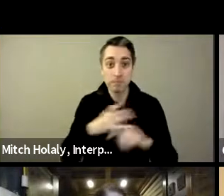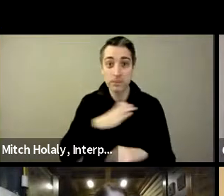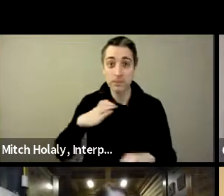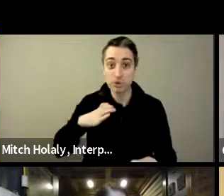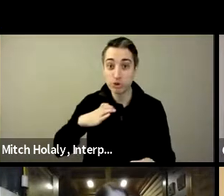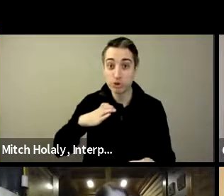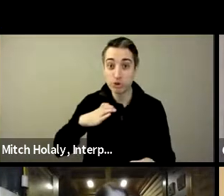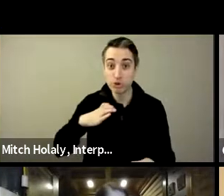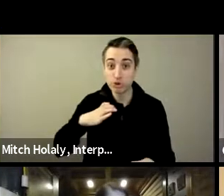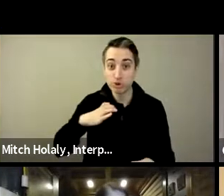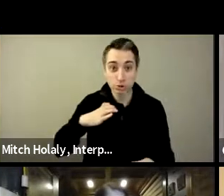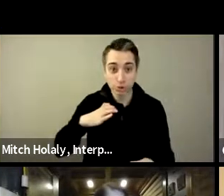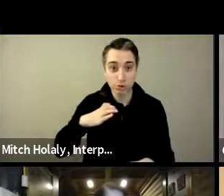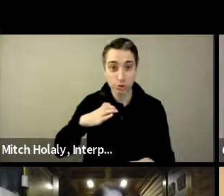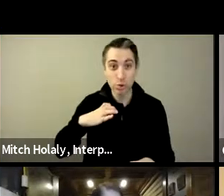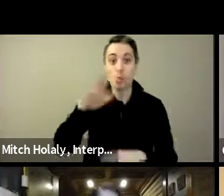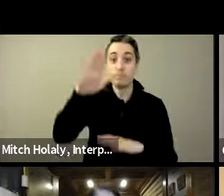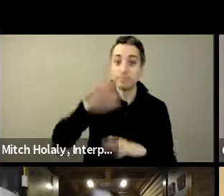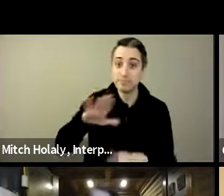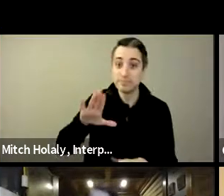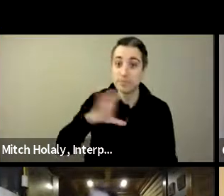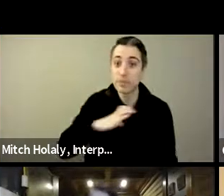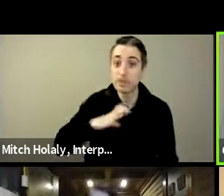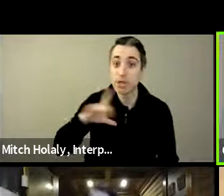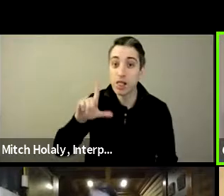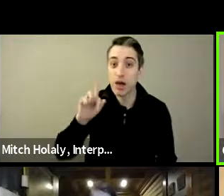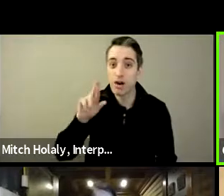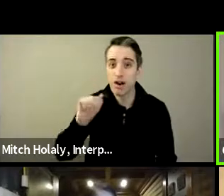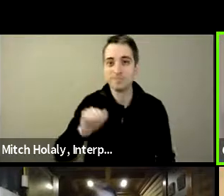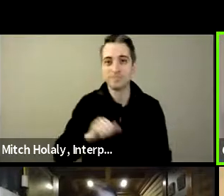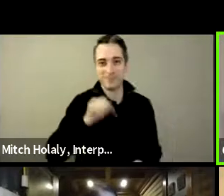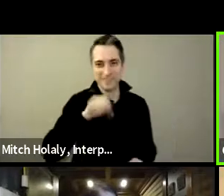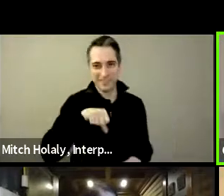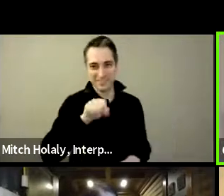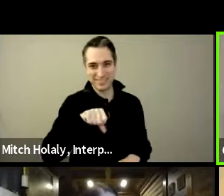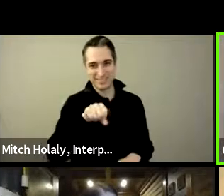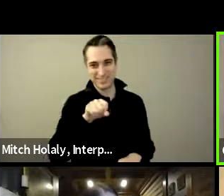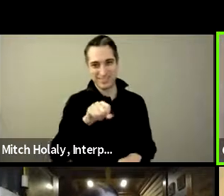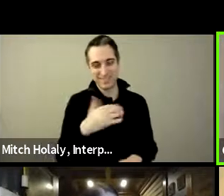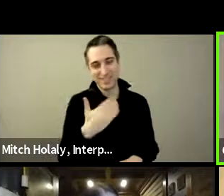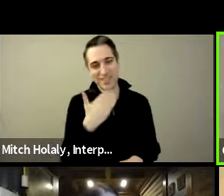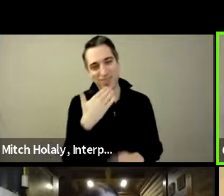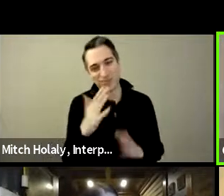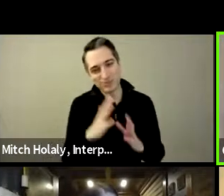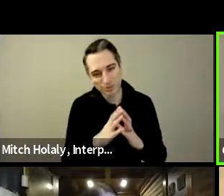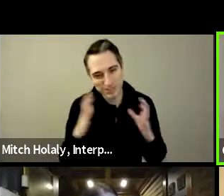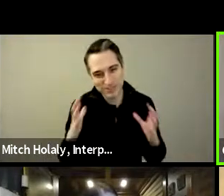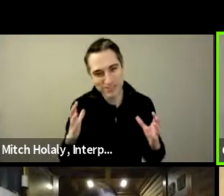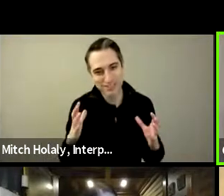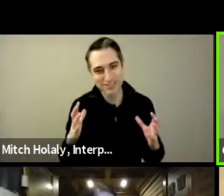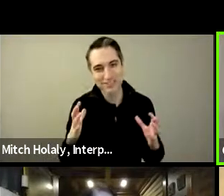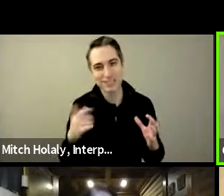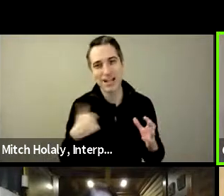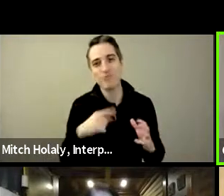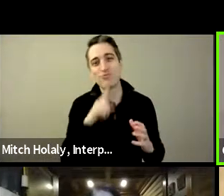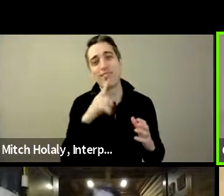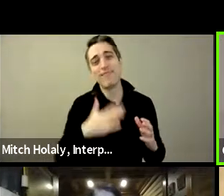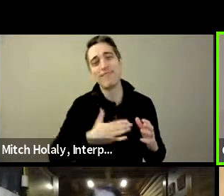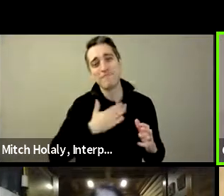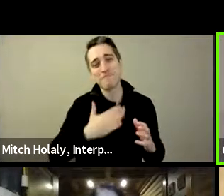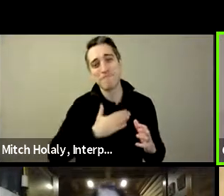Okay, thank you very much. And oh, Commissioner Lara? Yes, thank you so much. I'm just really glad that